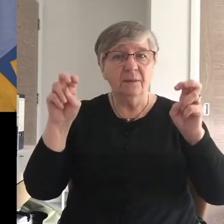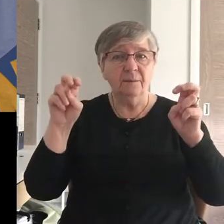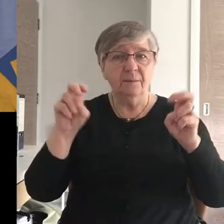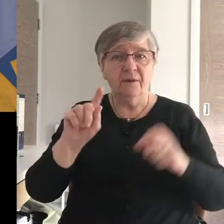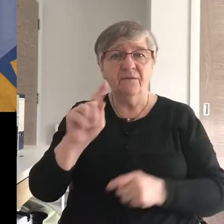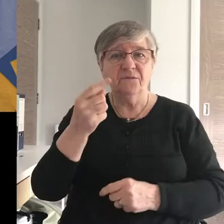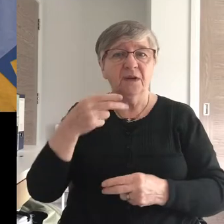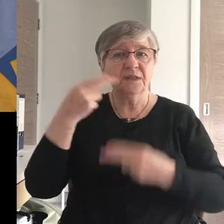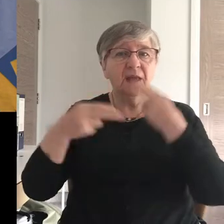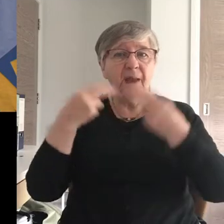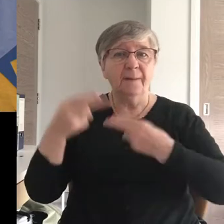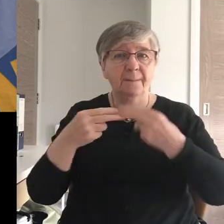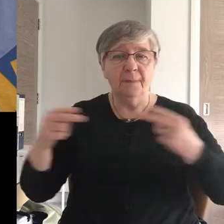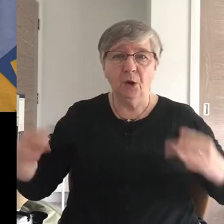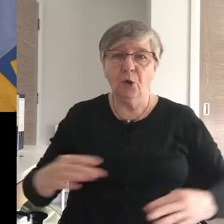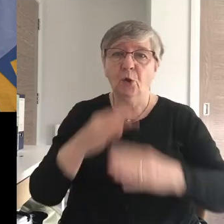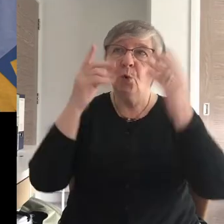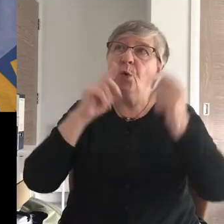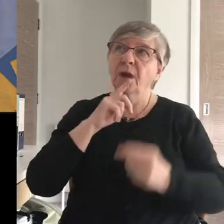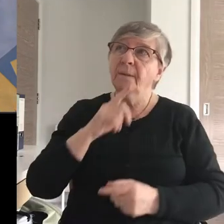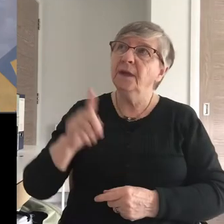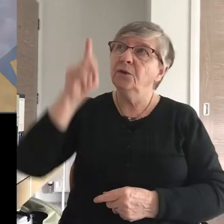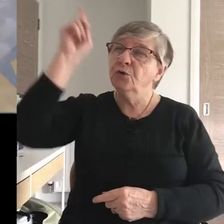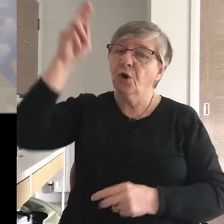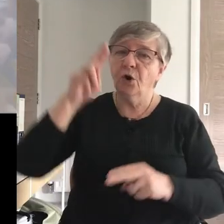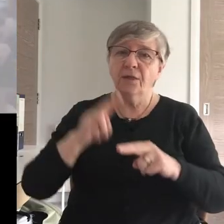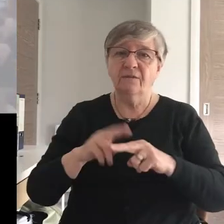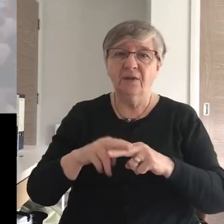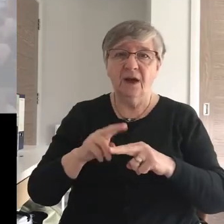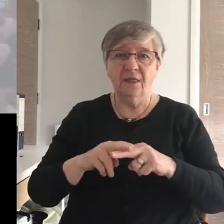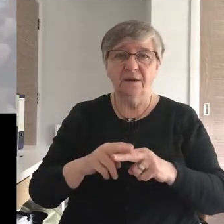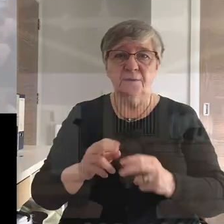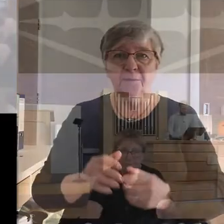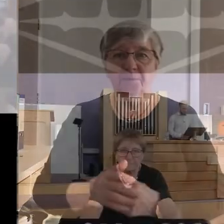our first hymn, Glory Be to God the Father.